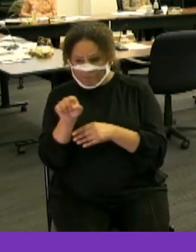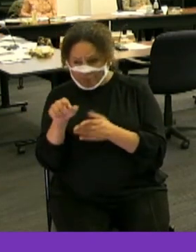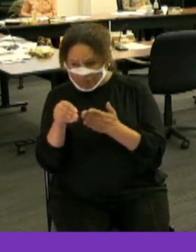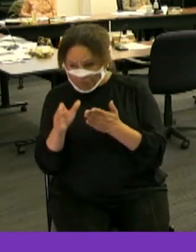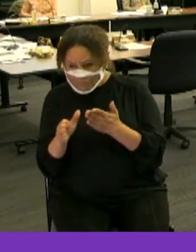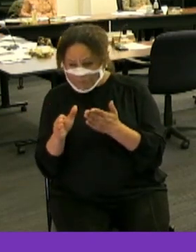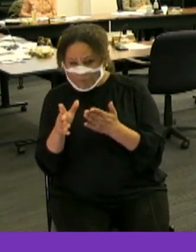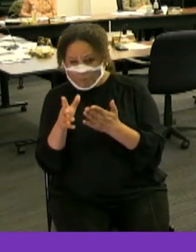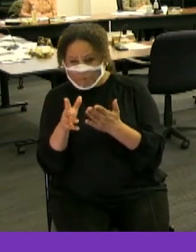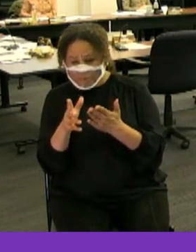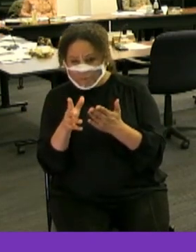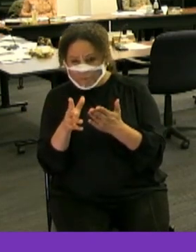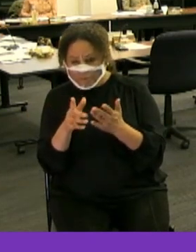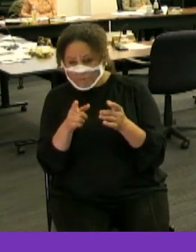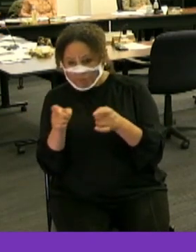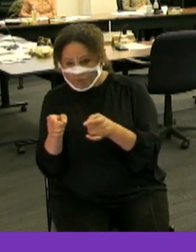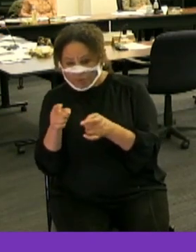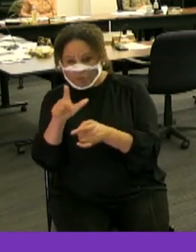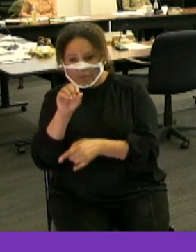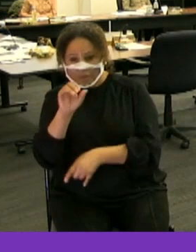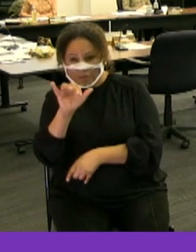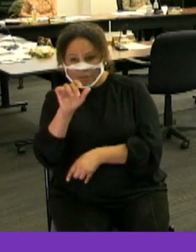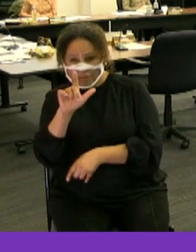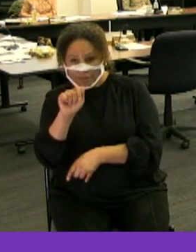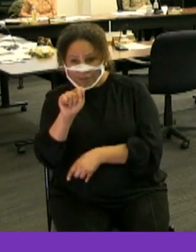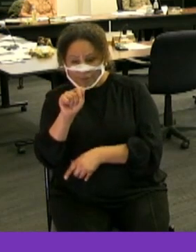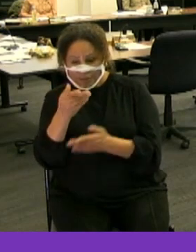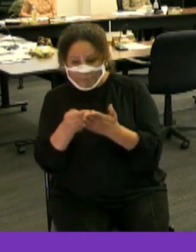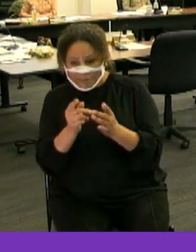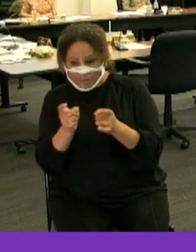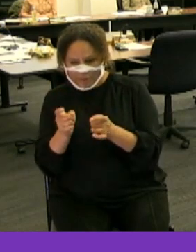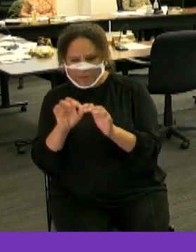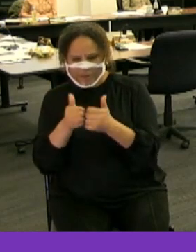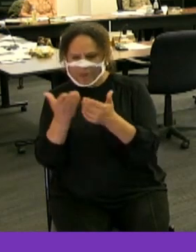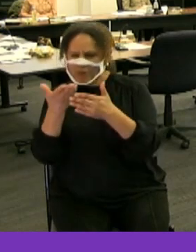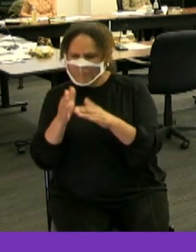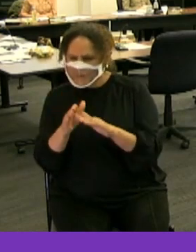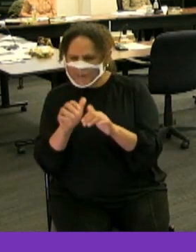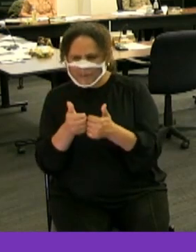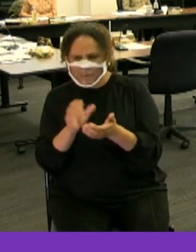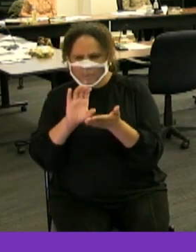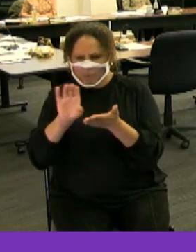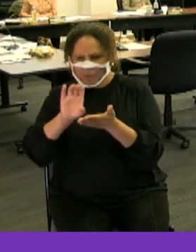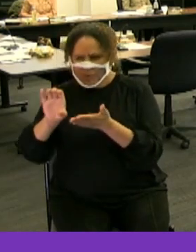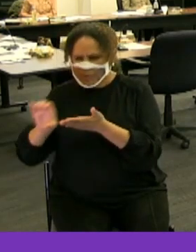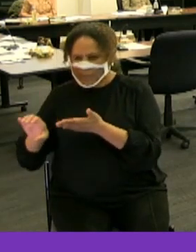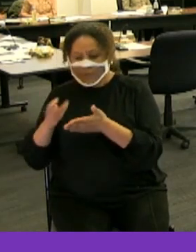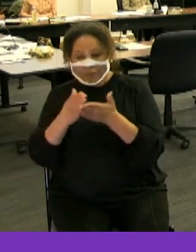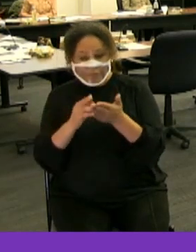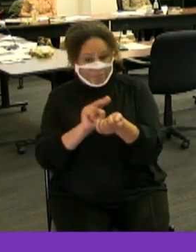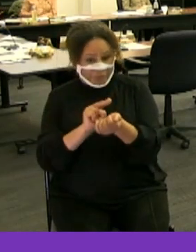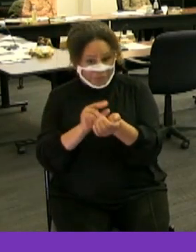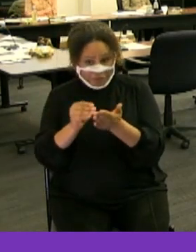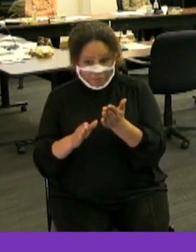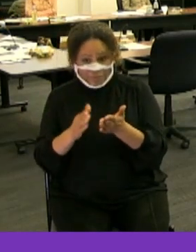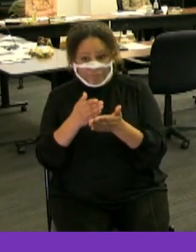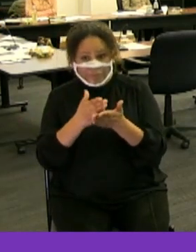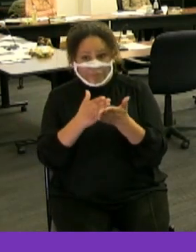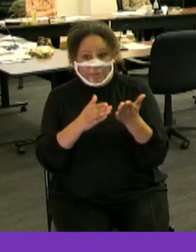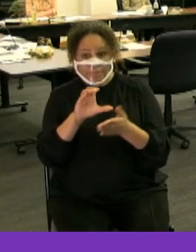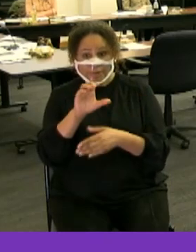students receiving the WIOA grant? How are you dividing that? Like, are some of these nursing, some of them are